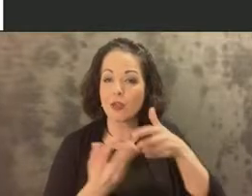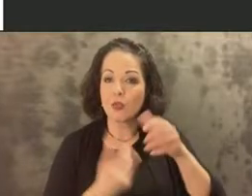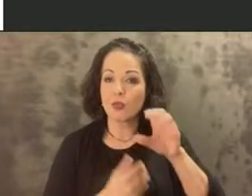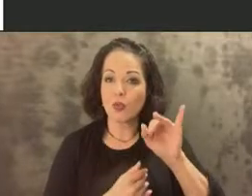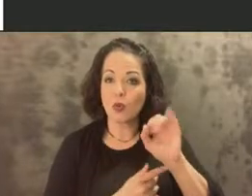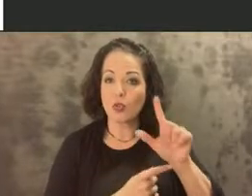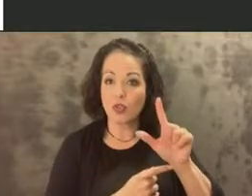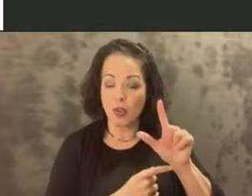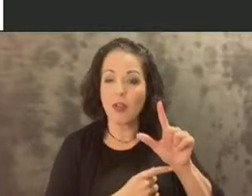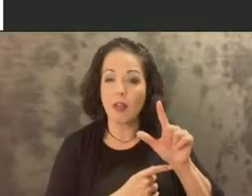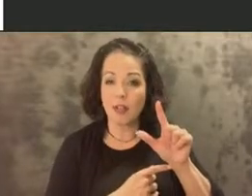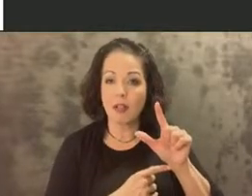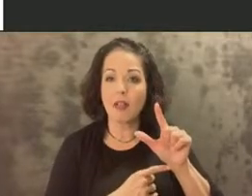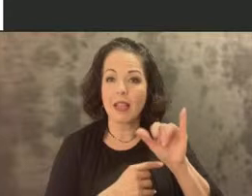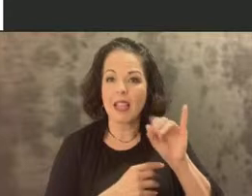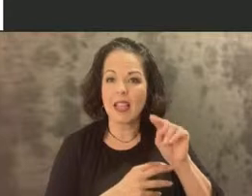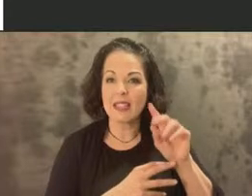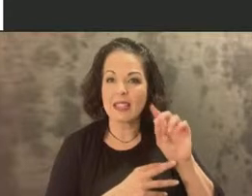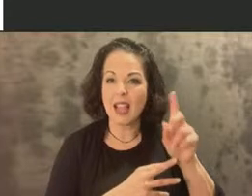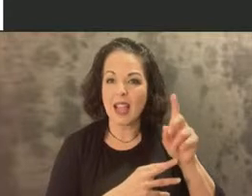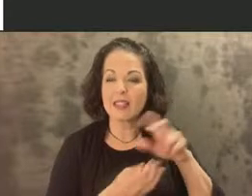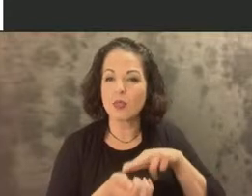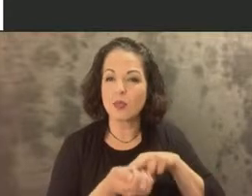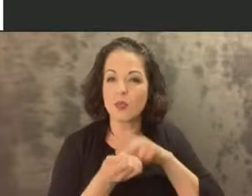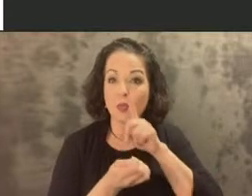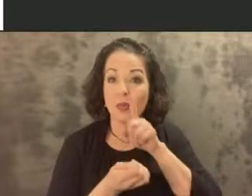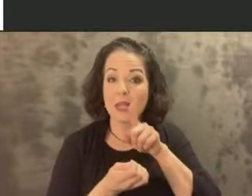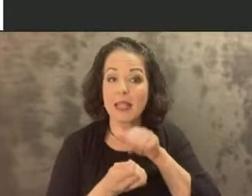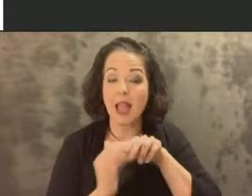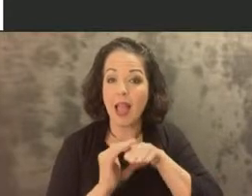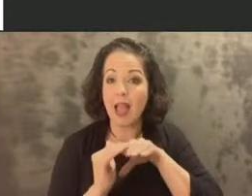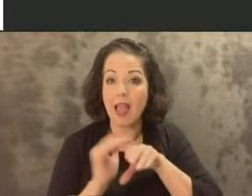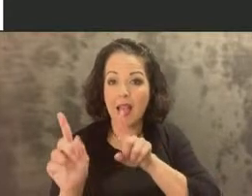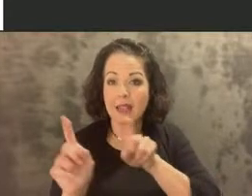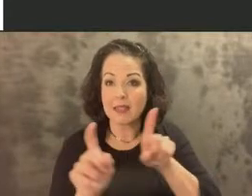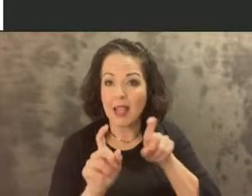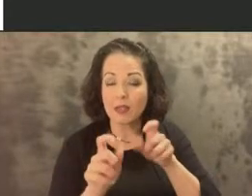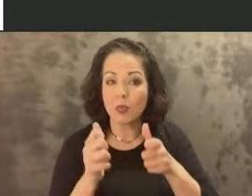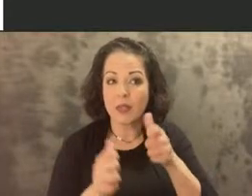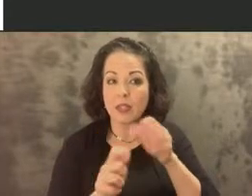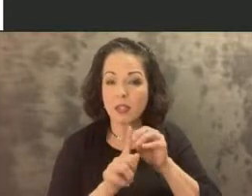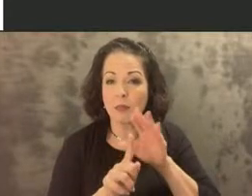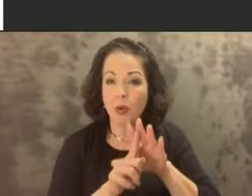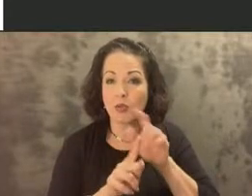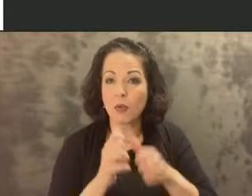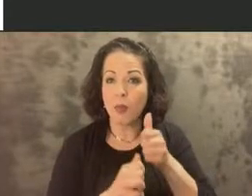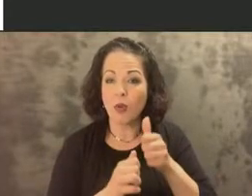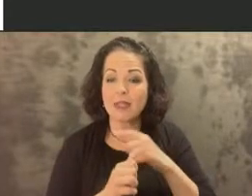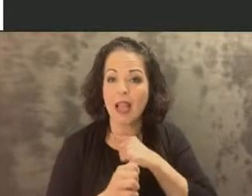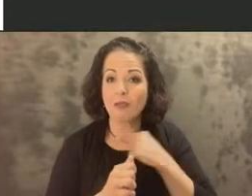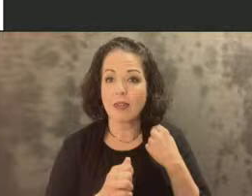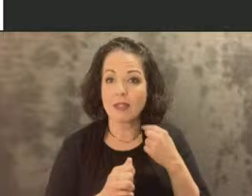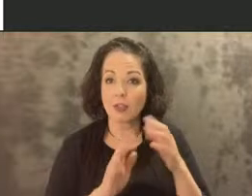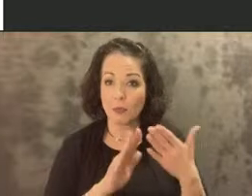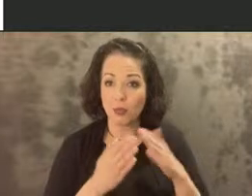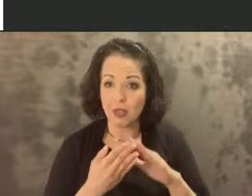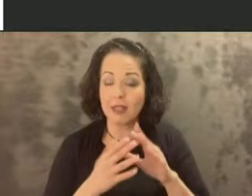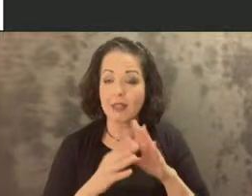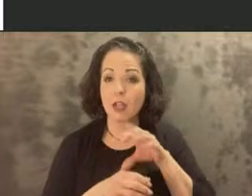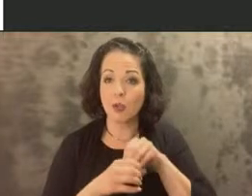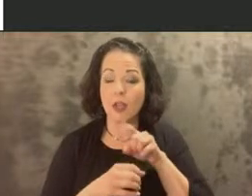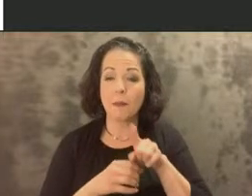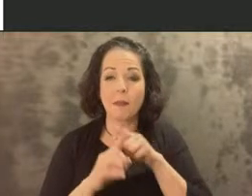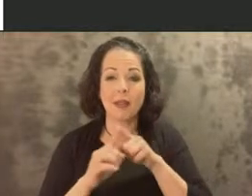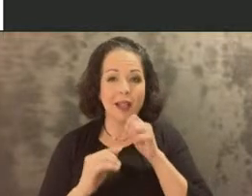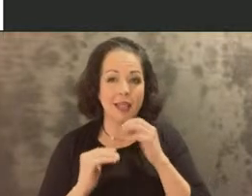to accurately assess the level of exposure to hazards within our most at-risk communities, but including but not